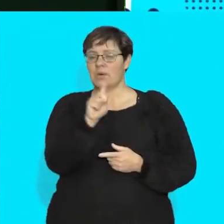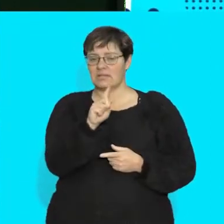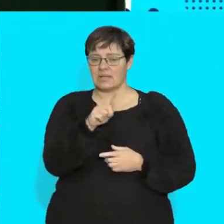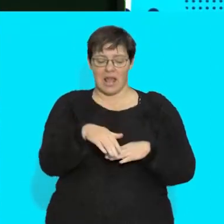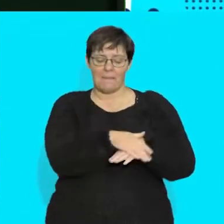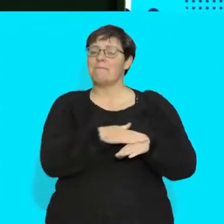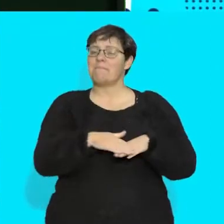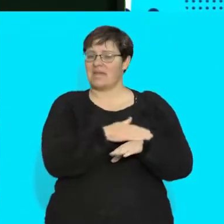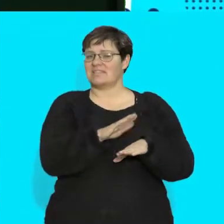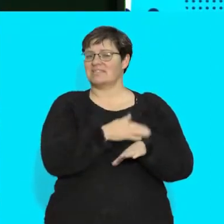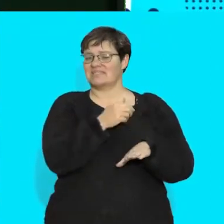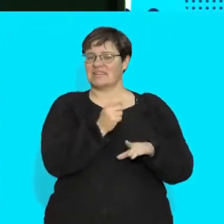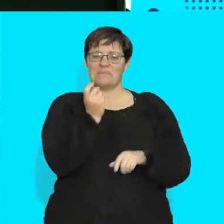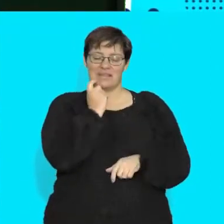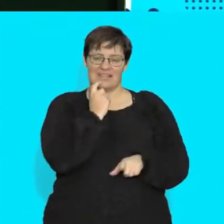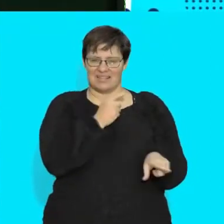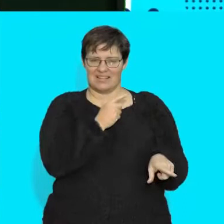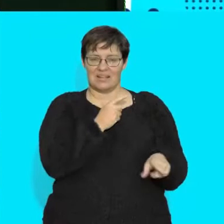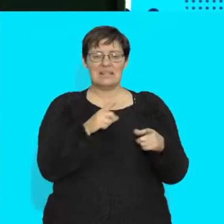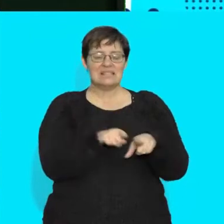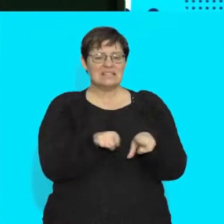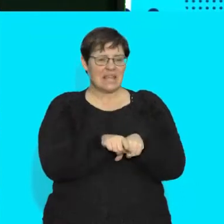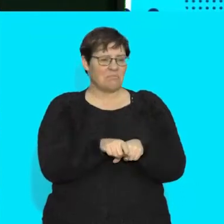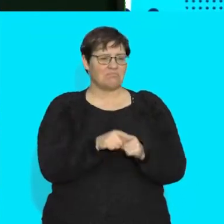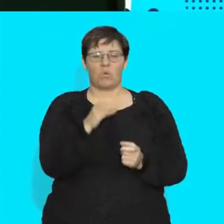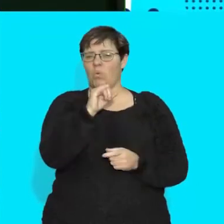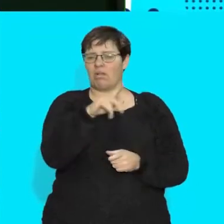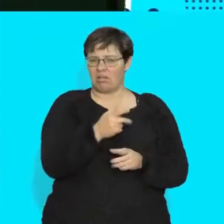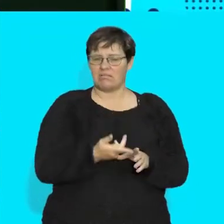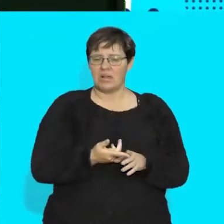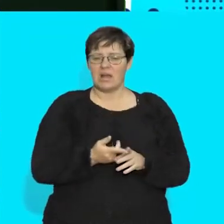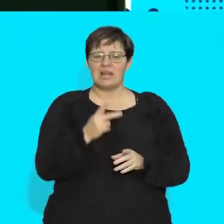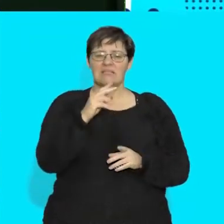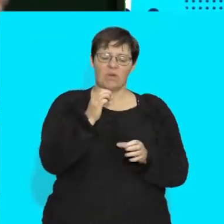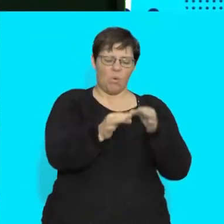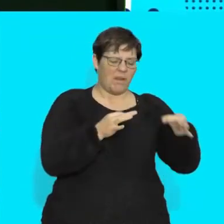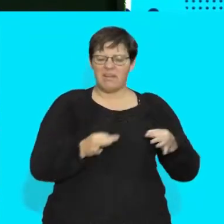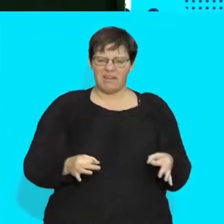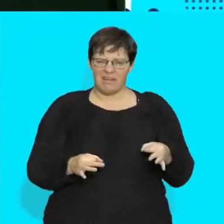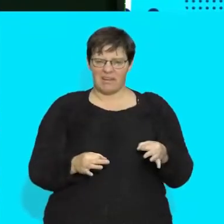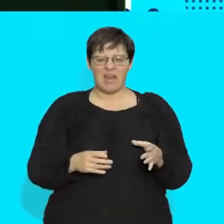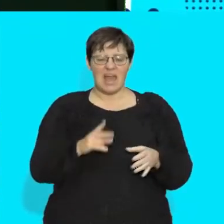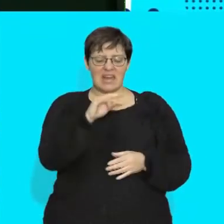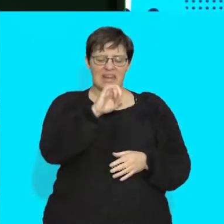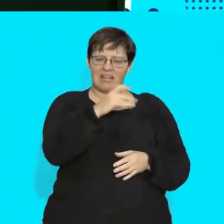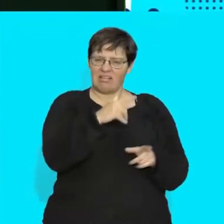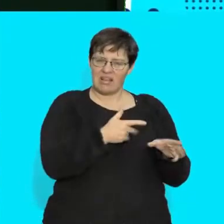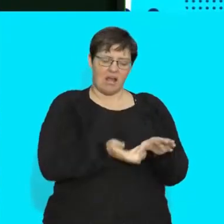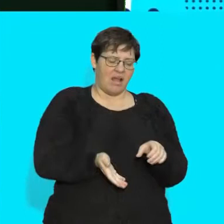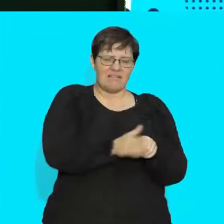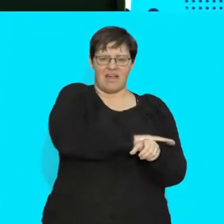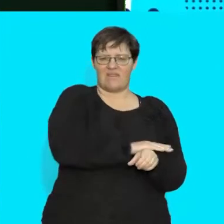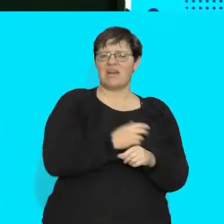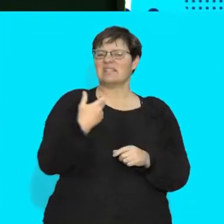metal to cover it. We've even been doing this with coins. You take nickel and you cover it with silver, and that's been going for a long time. But this